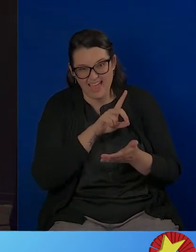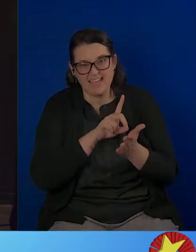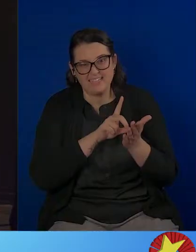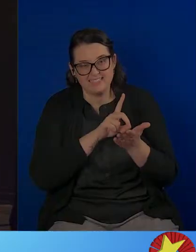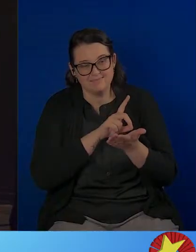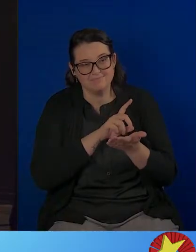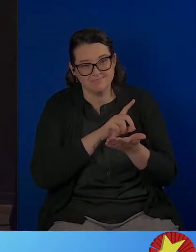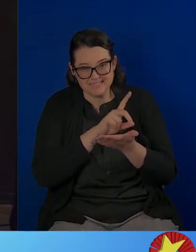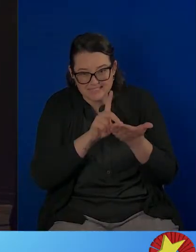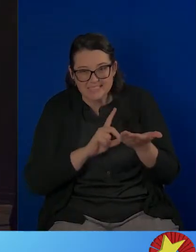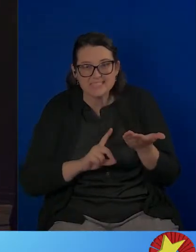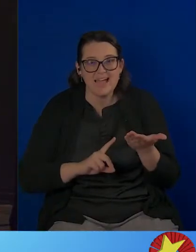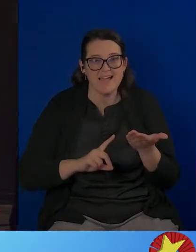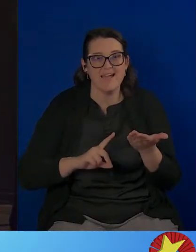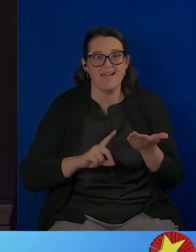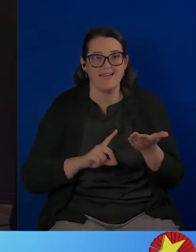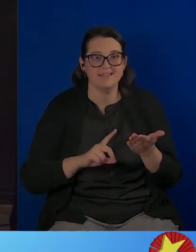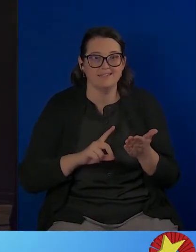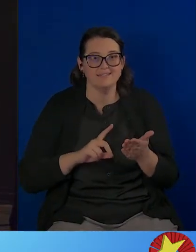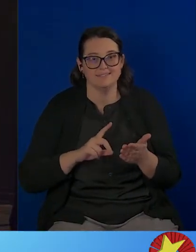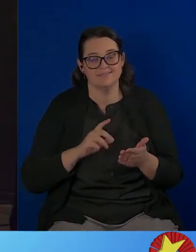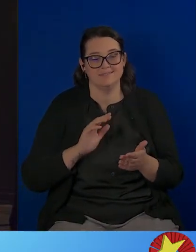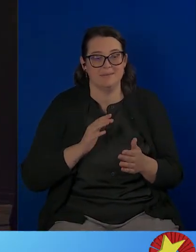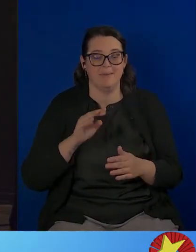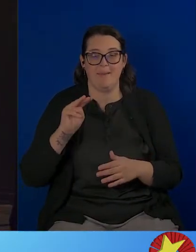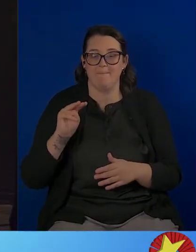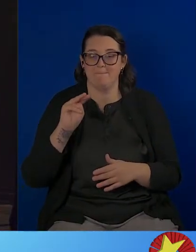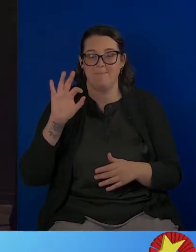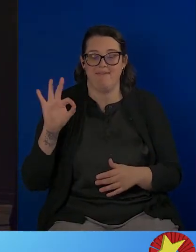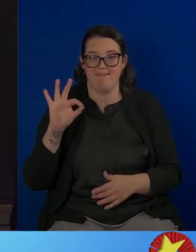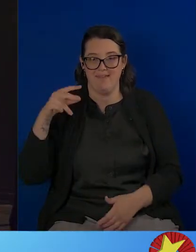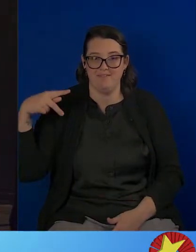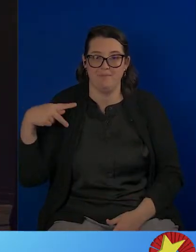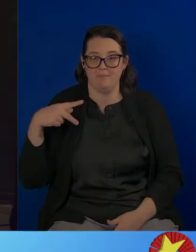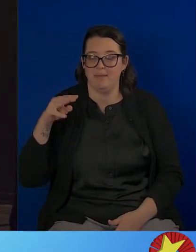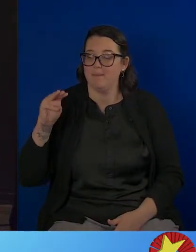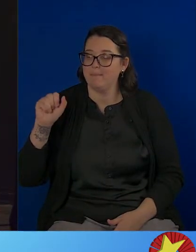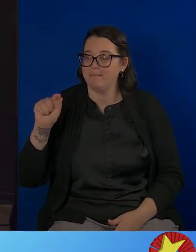and they developed and designed our master facilities plan.